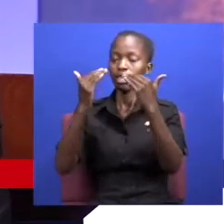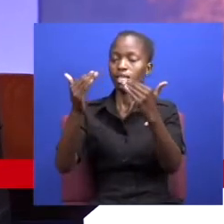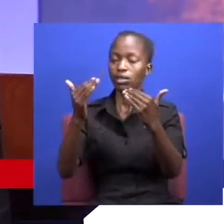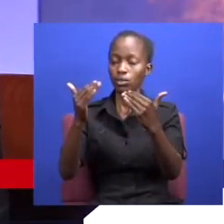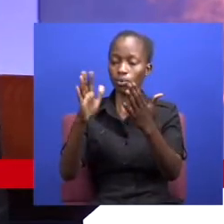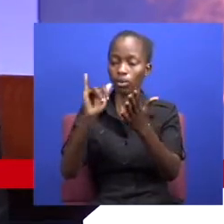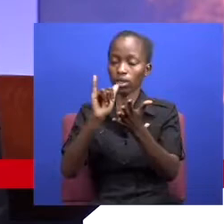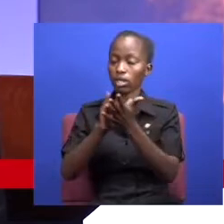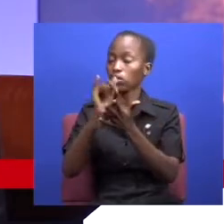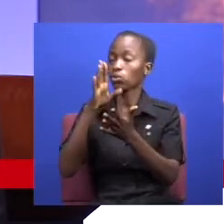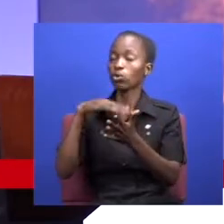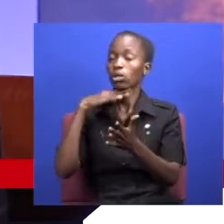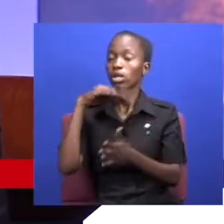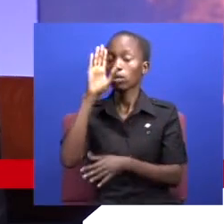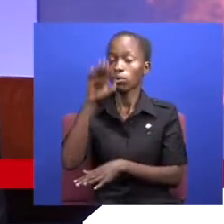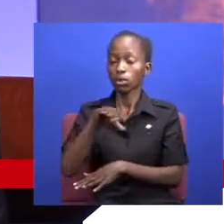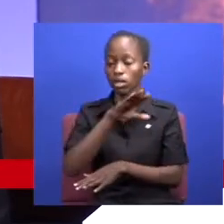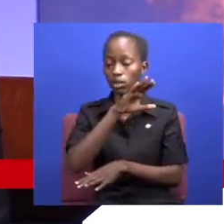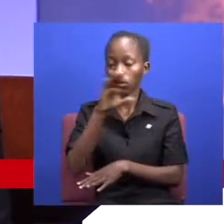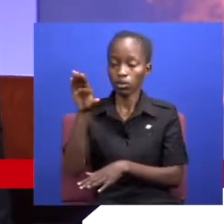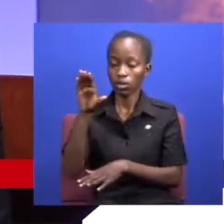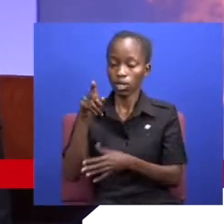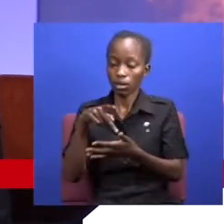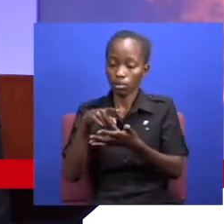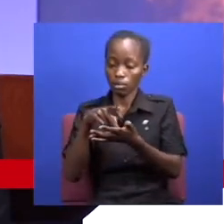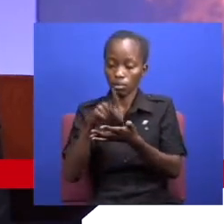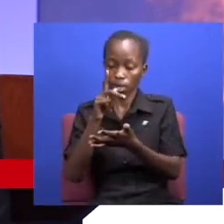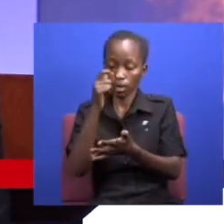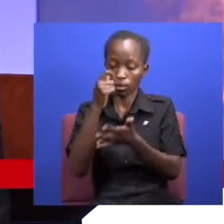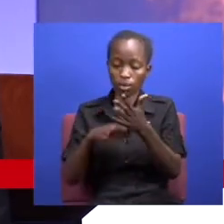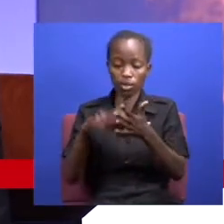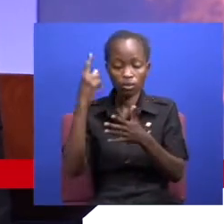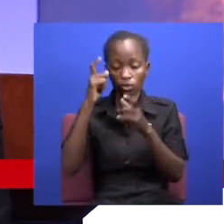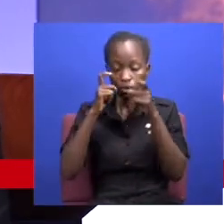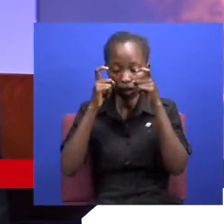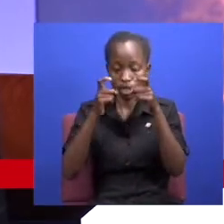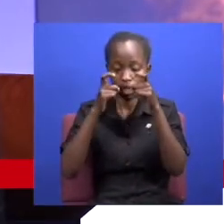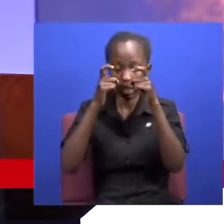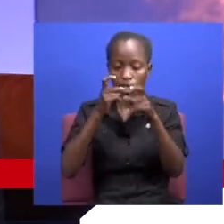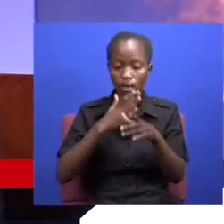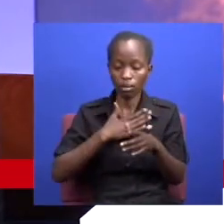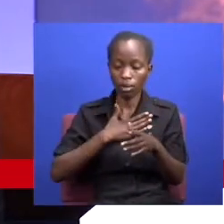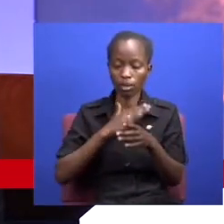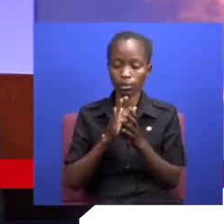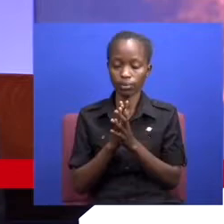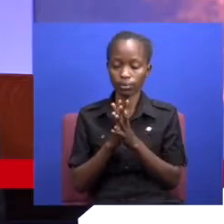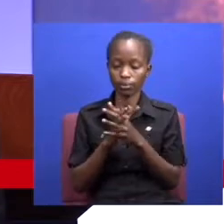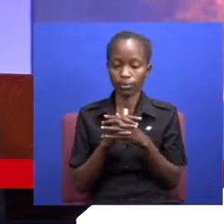I thank you that you died on the cross to pay the penalty of my sin.